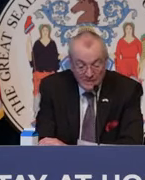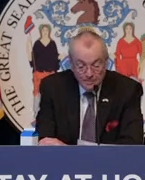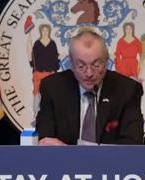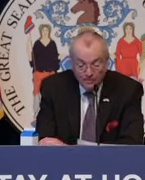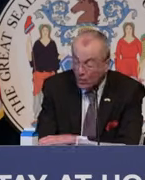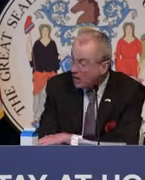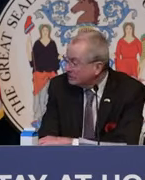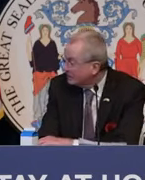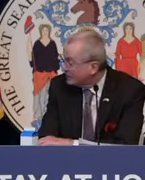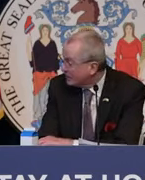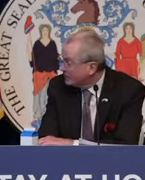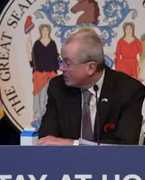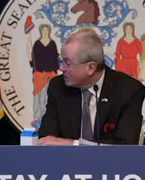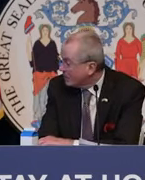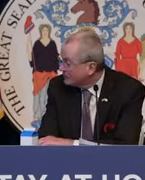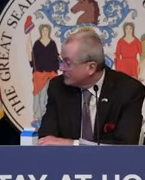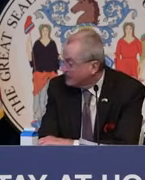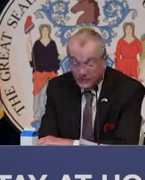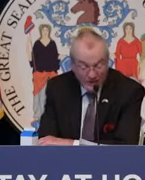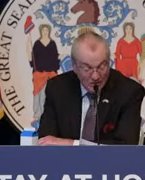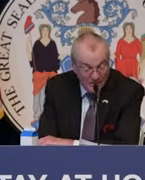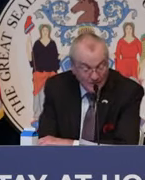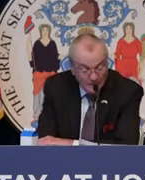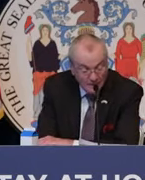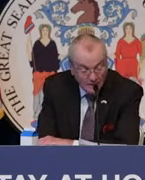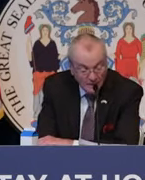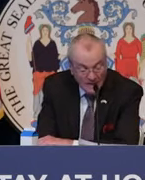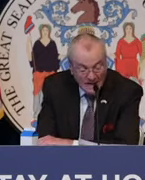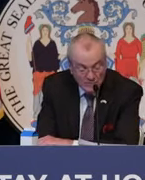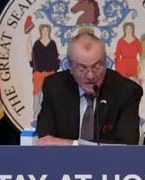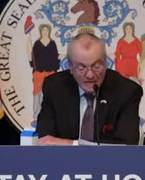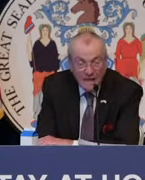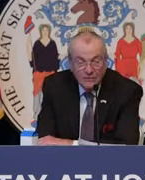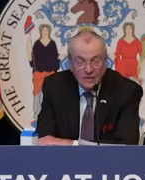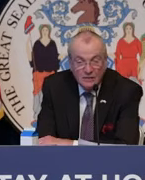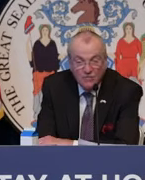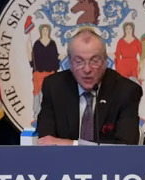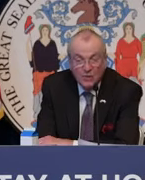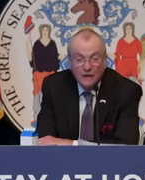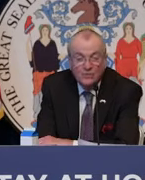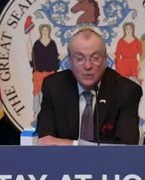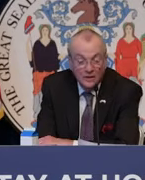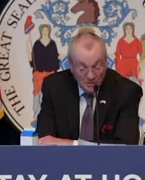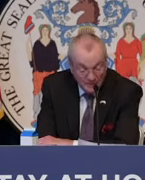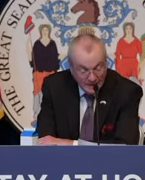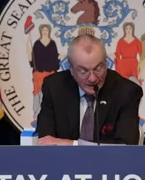roughly 430 from where it was, Judy, on Saturday when we last met, and now stands at